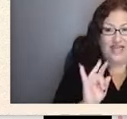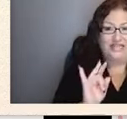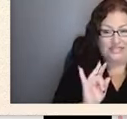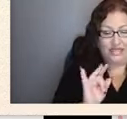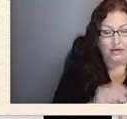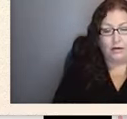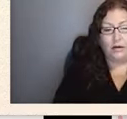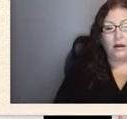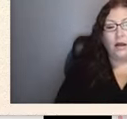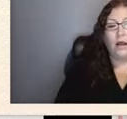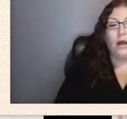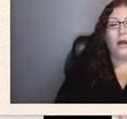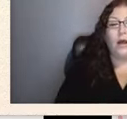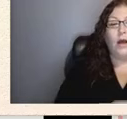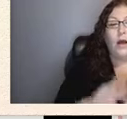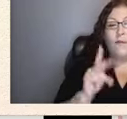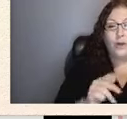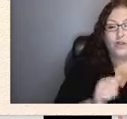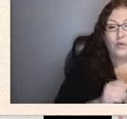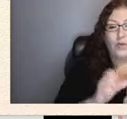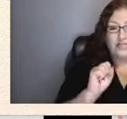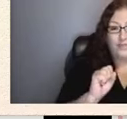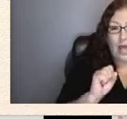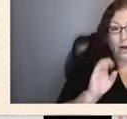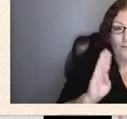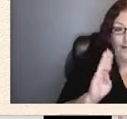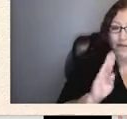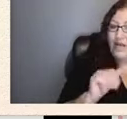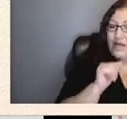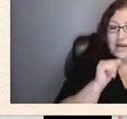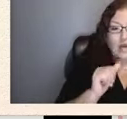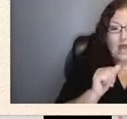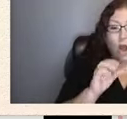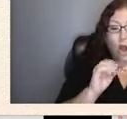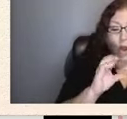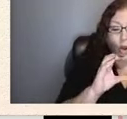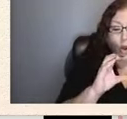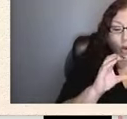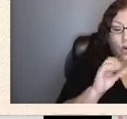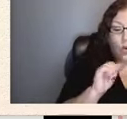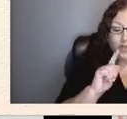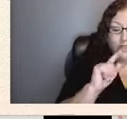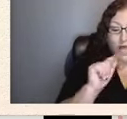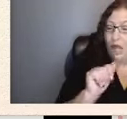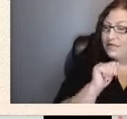with spina bifida occulta are not eligible to receive APD services.